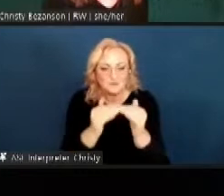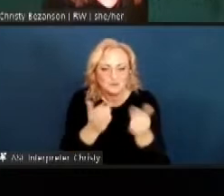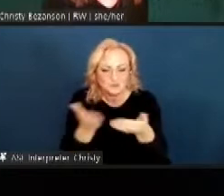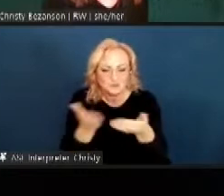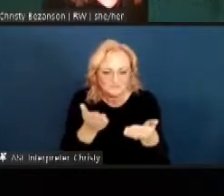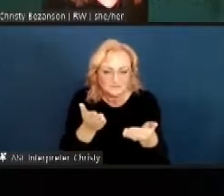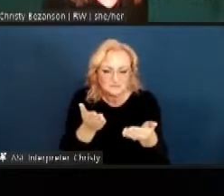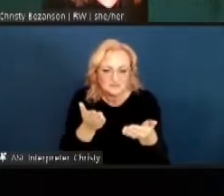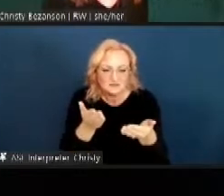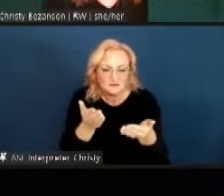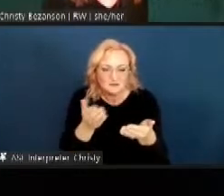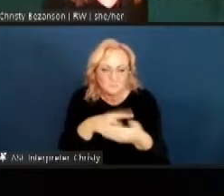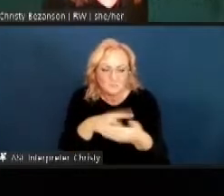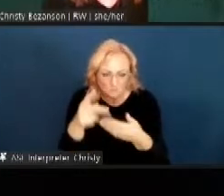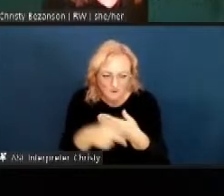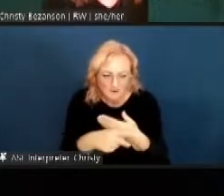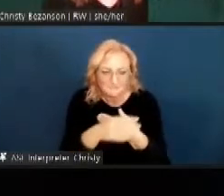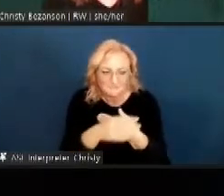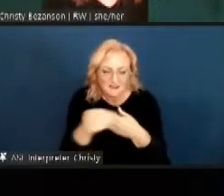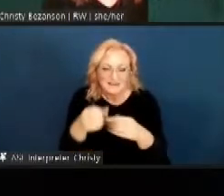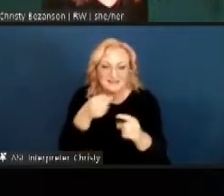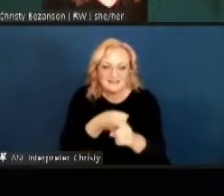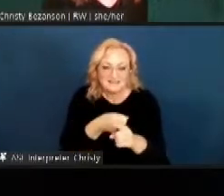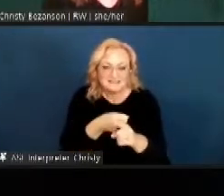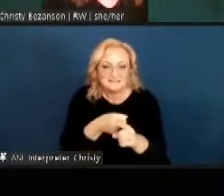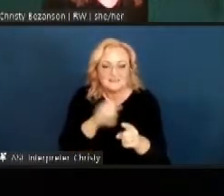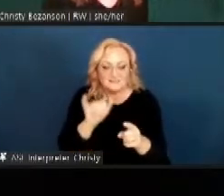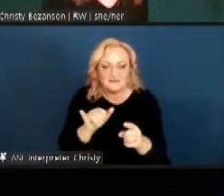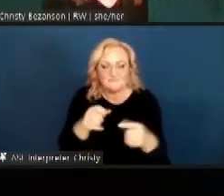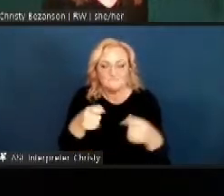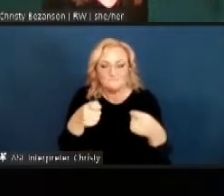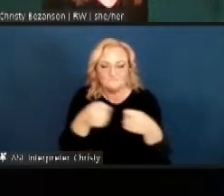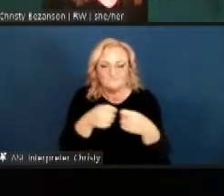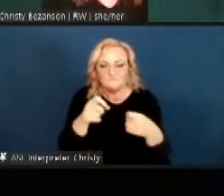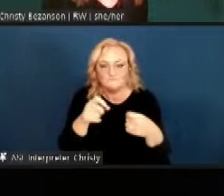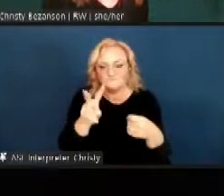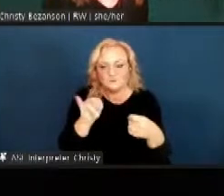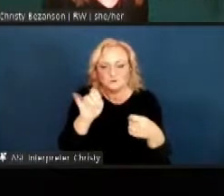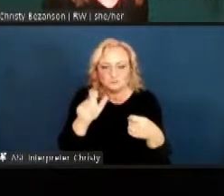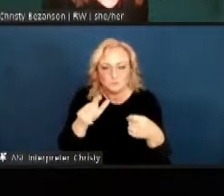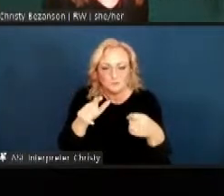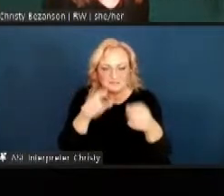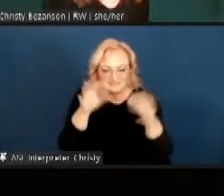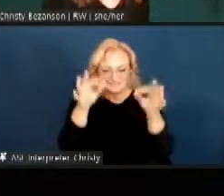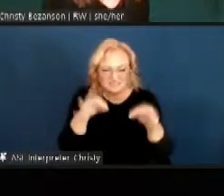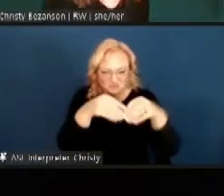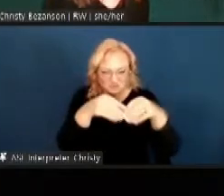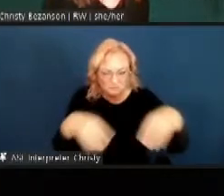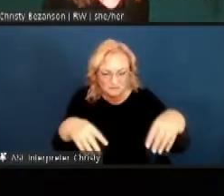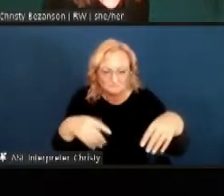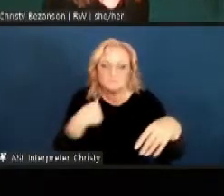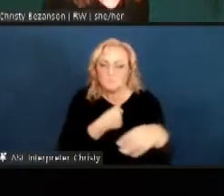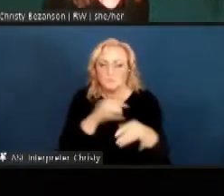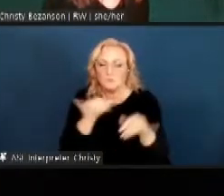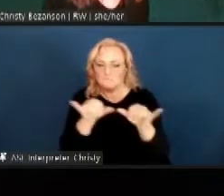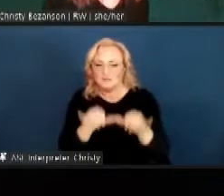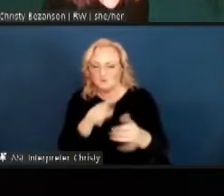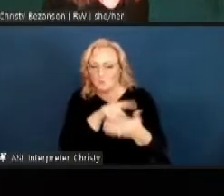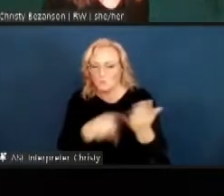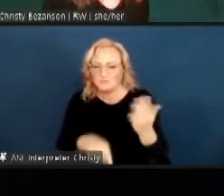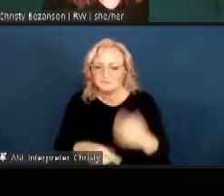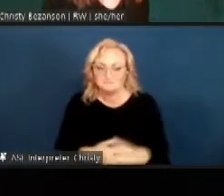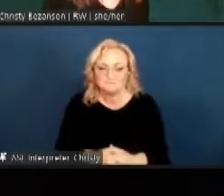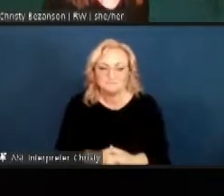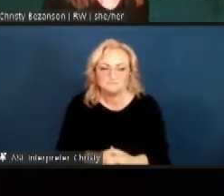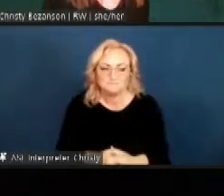just hits to the virtual decision tree. So those will be the things that we'll be measuring as part of the Results Washington project.